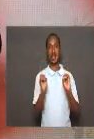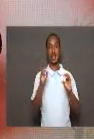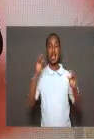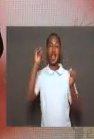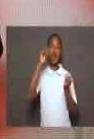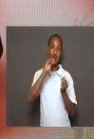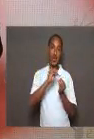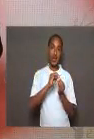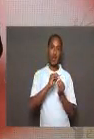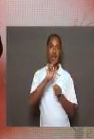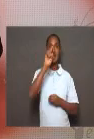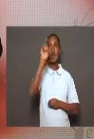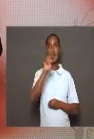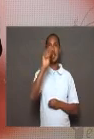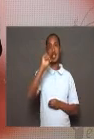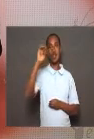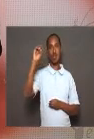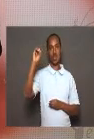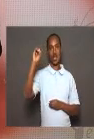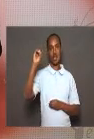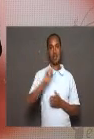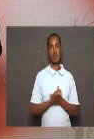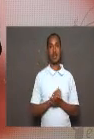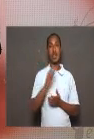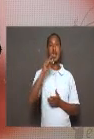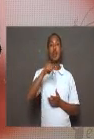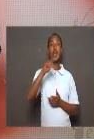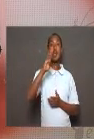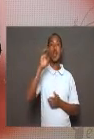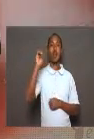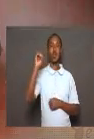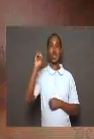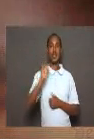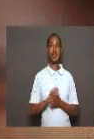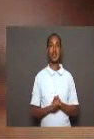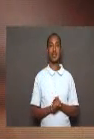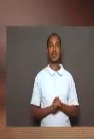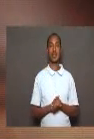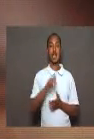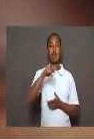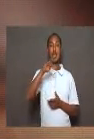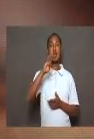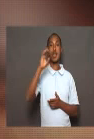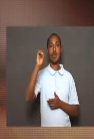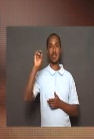Some other examples of amphoteric oxides include zinc